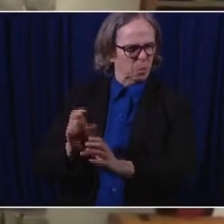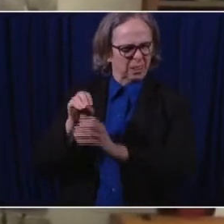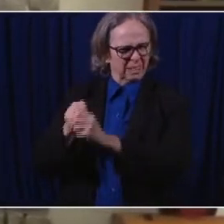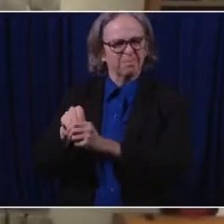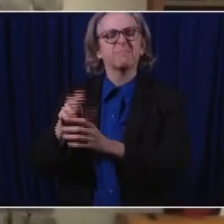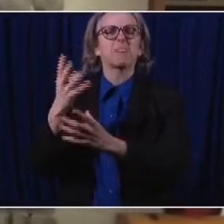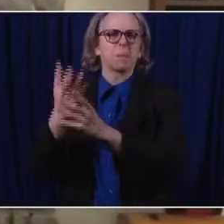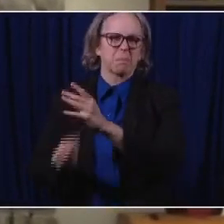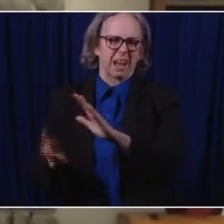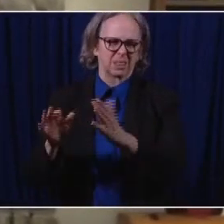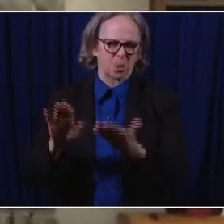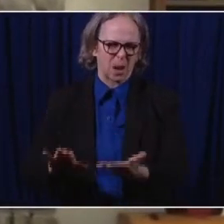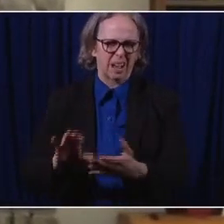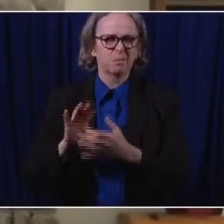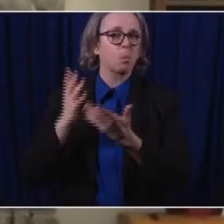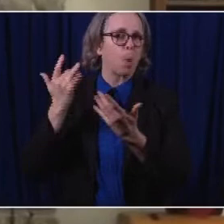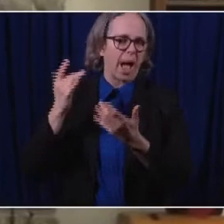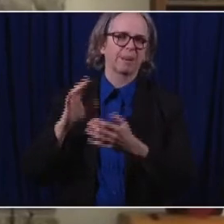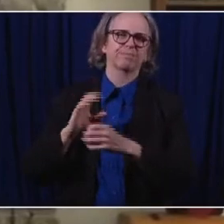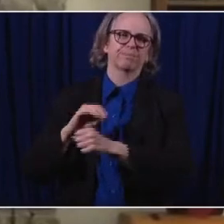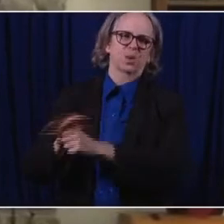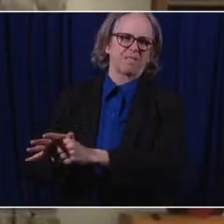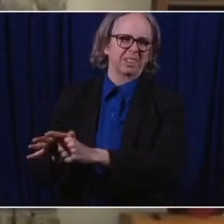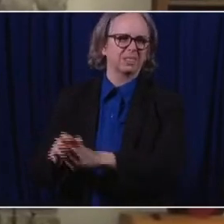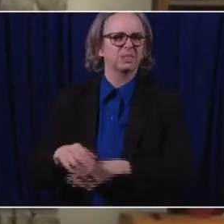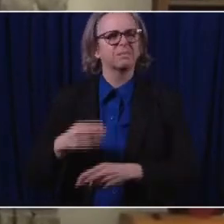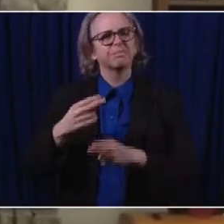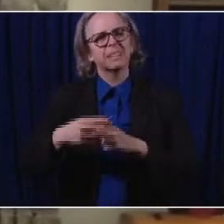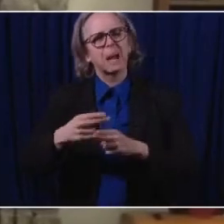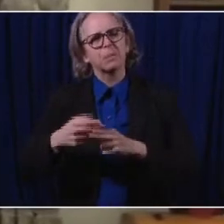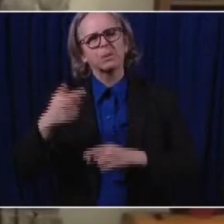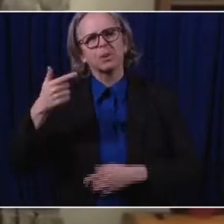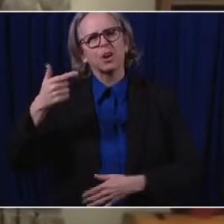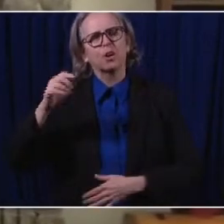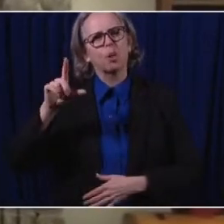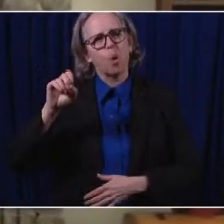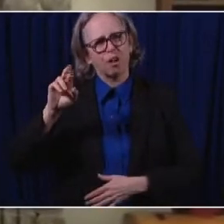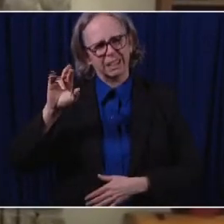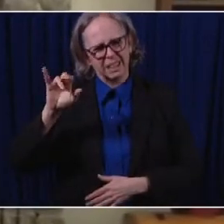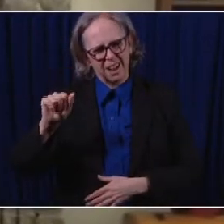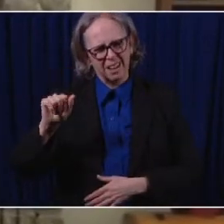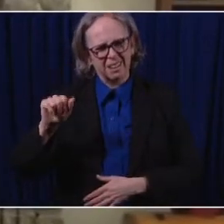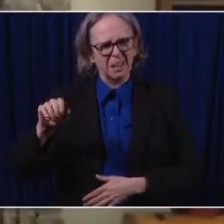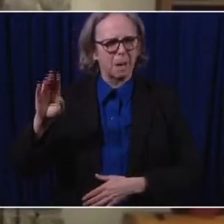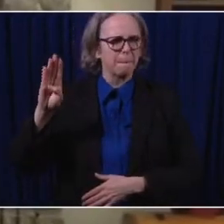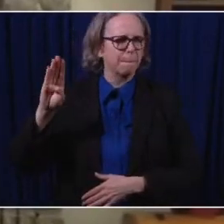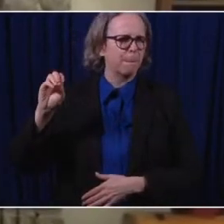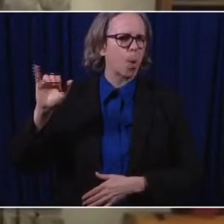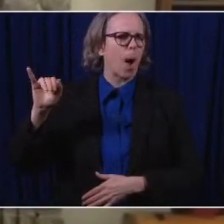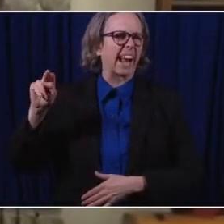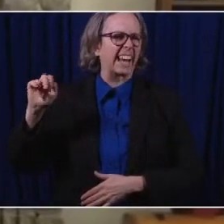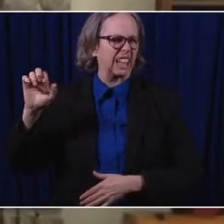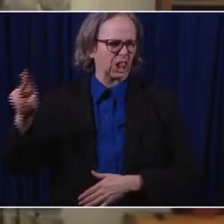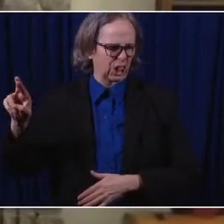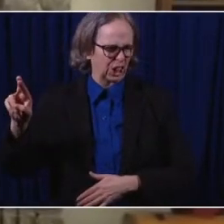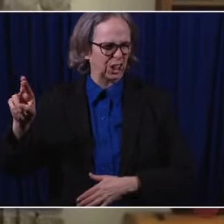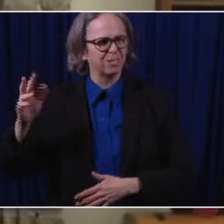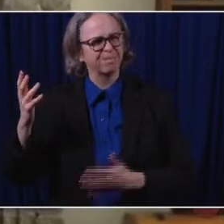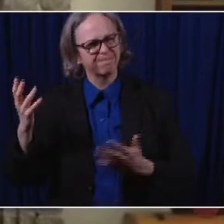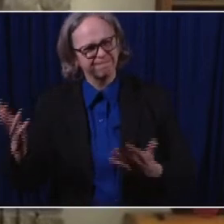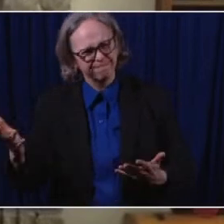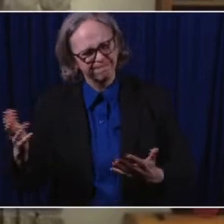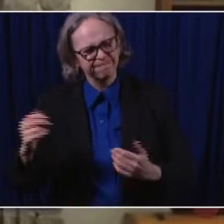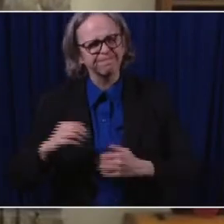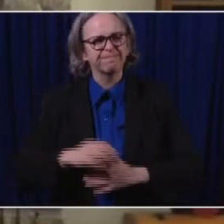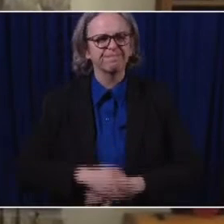Boyer died this morning from COVID-19 complications. She began feeling sick just over a week ago. I'm told that she was